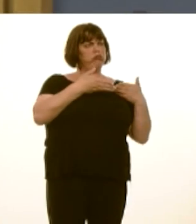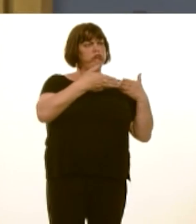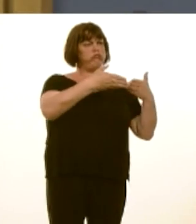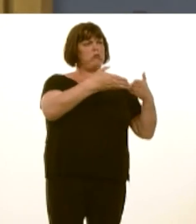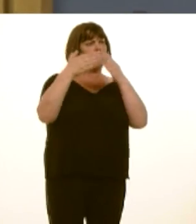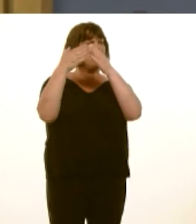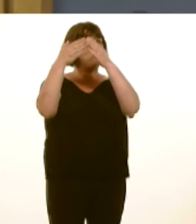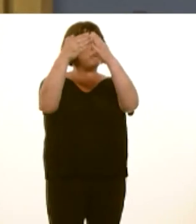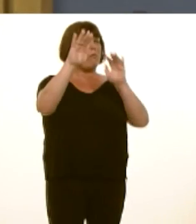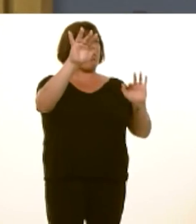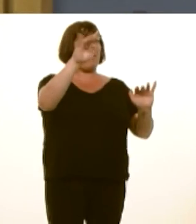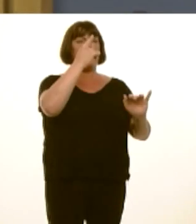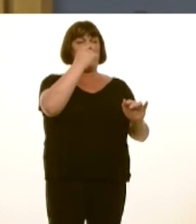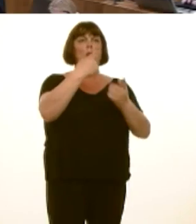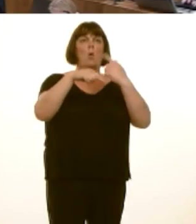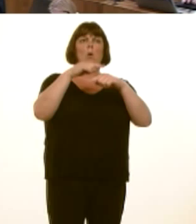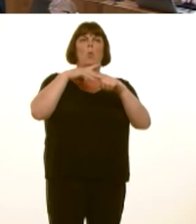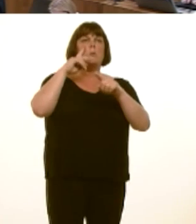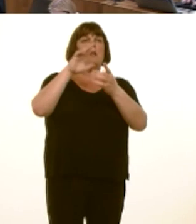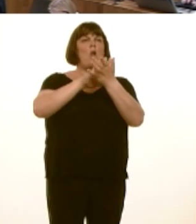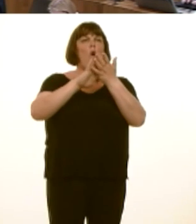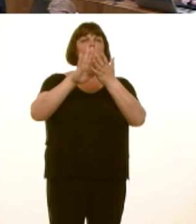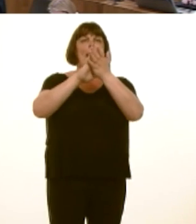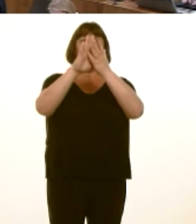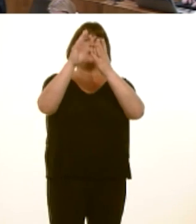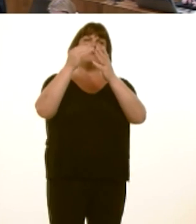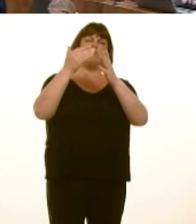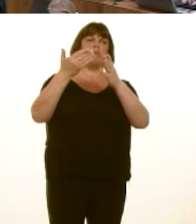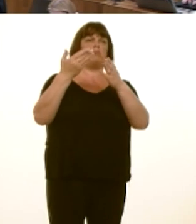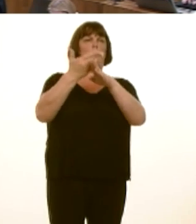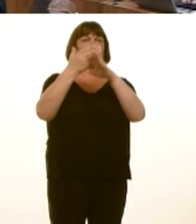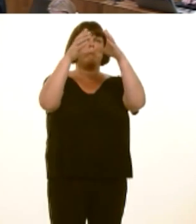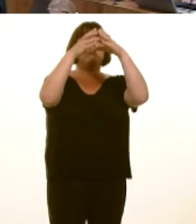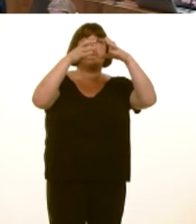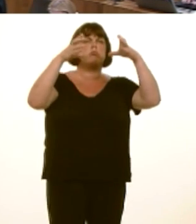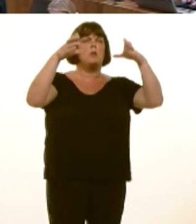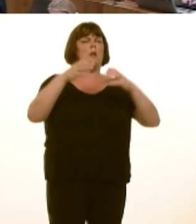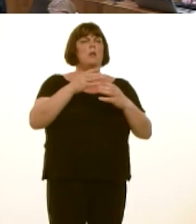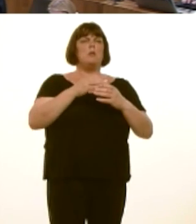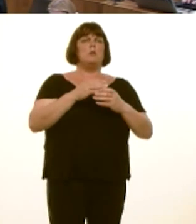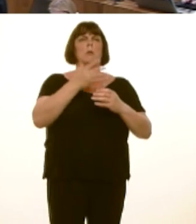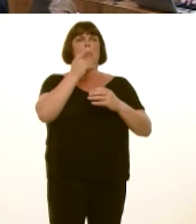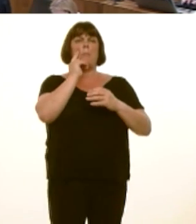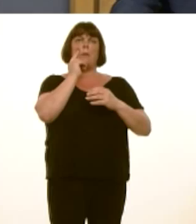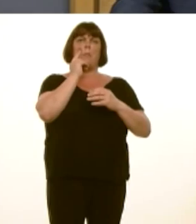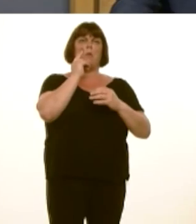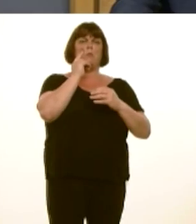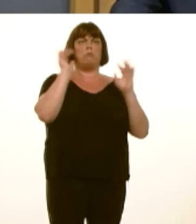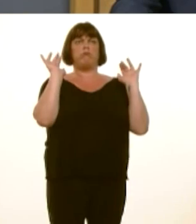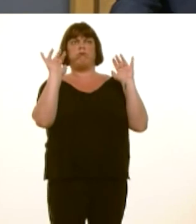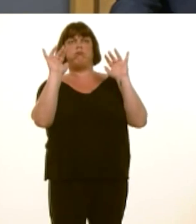gwrs fel lle sydd ddim ond yn cymryd fferis mewn o'r Iwerddon, ond hefyd yn yr le sydd yn dod â twristiaid mewn i Gymru.